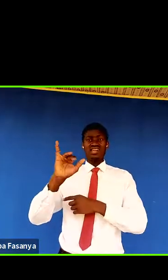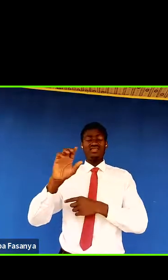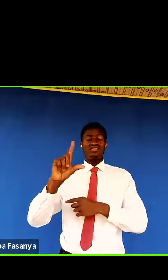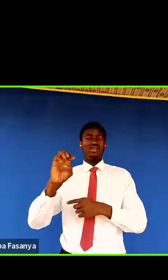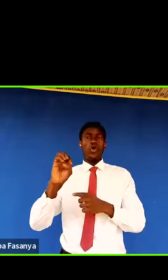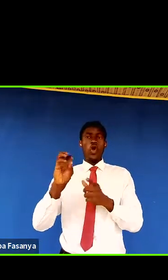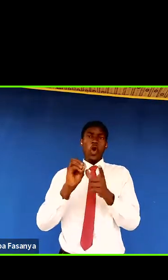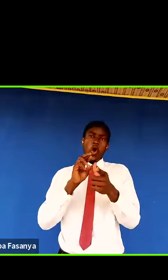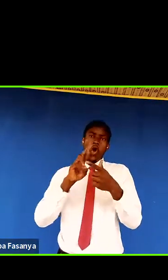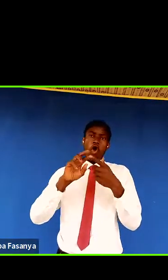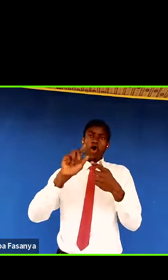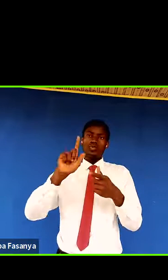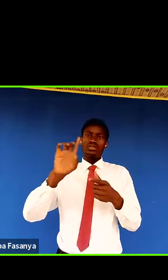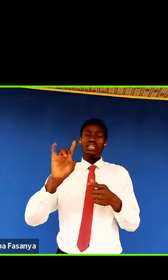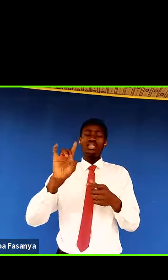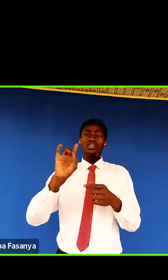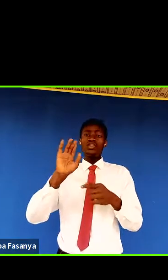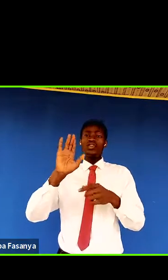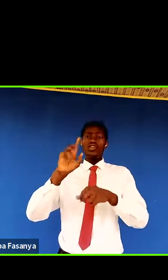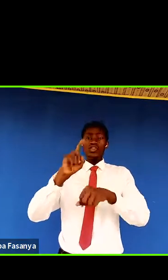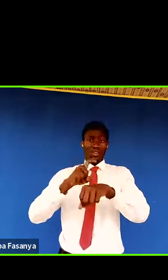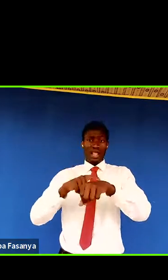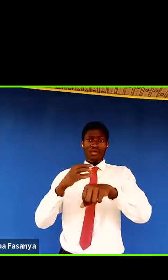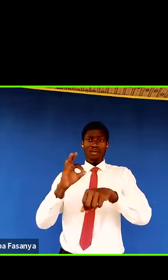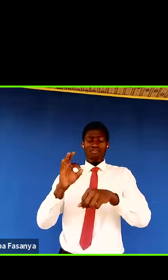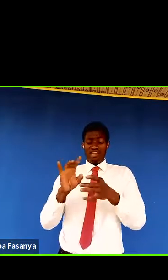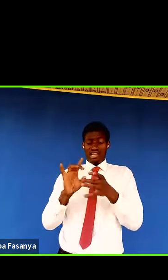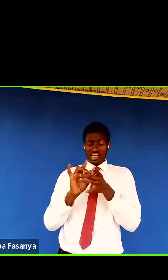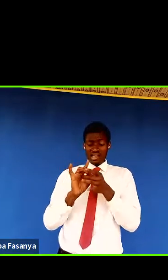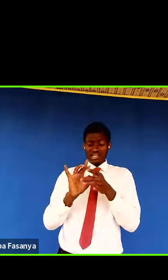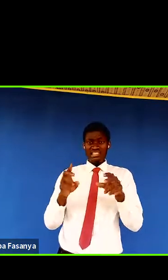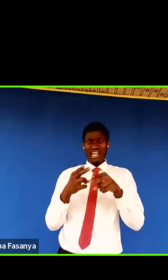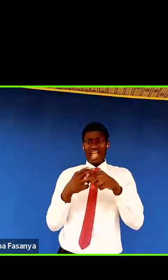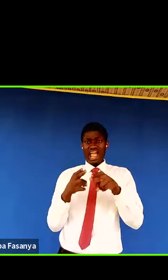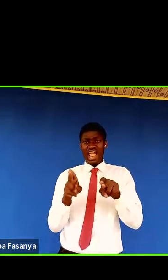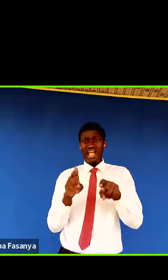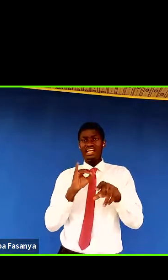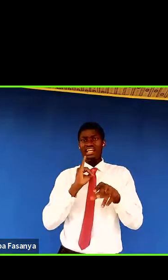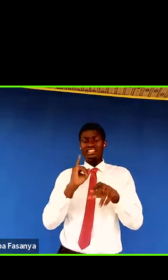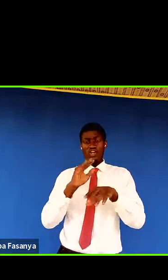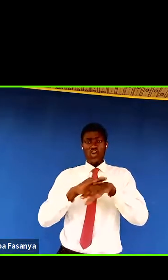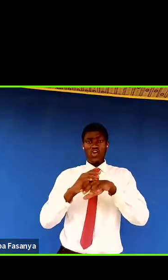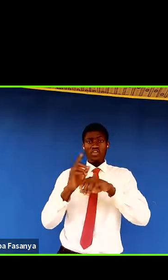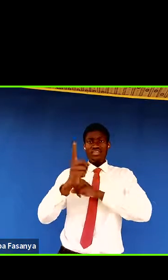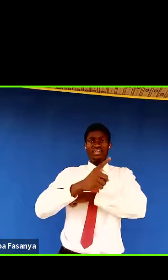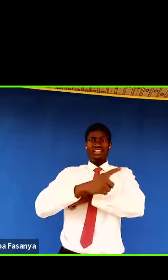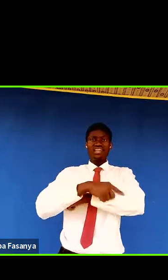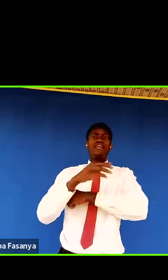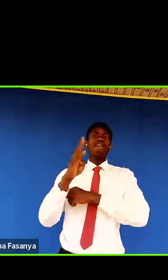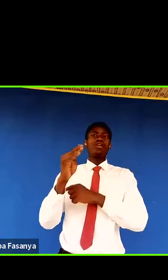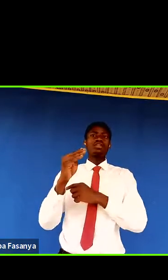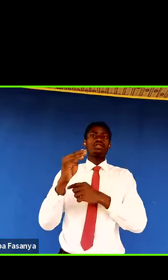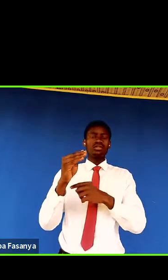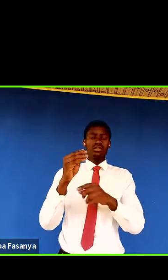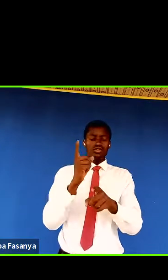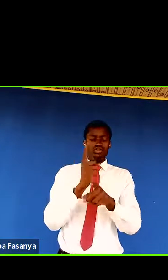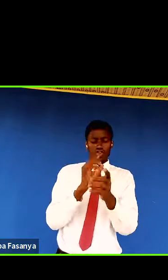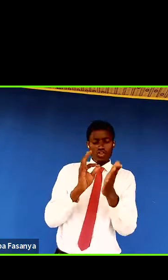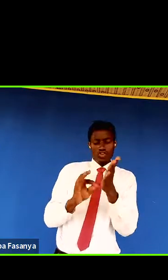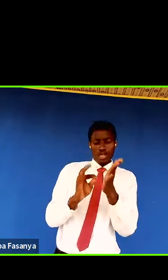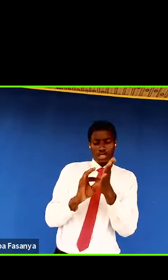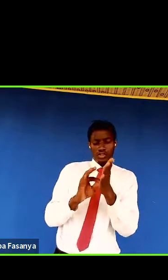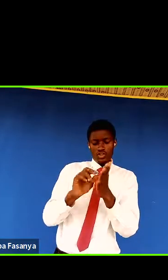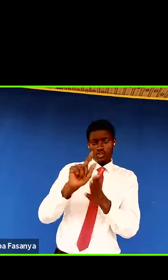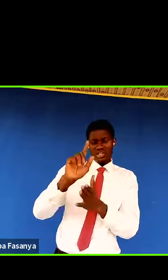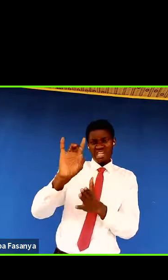ovulation is on day 14. Okay, just count. If you have a 28-day cycle, just subtract 28 minus 14, it